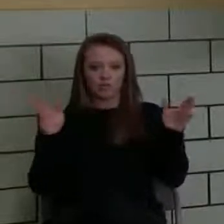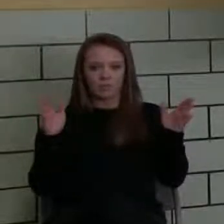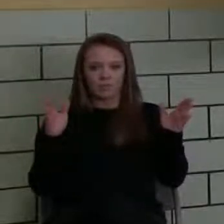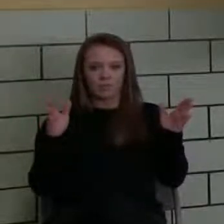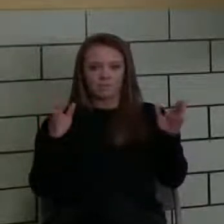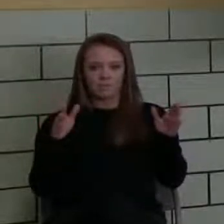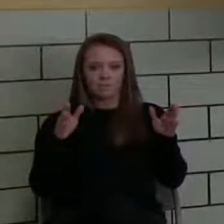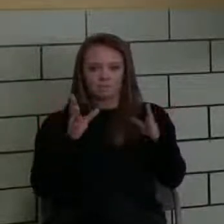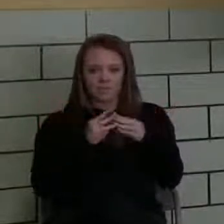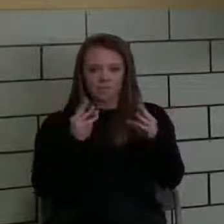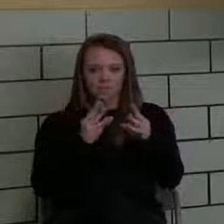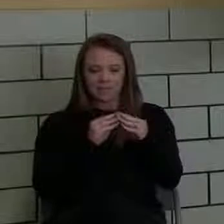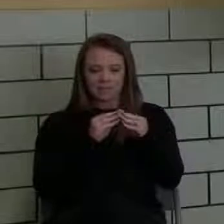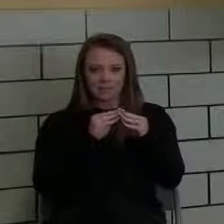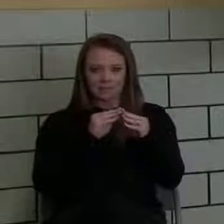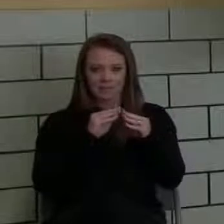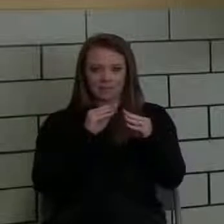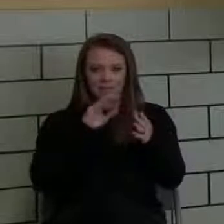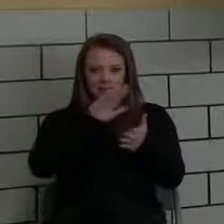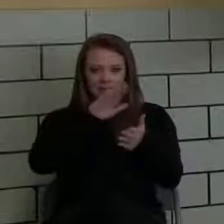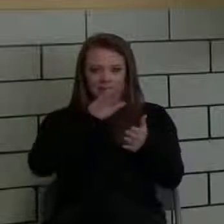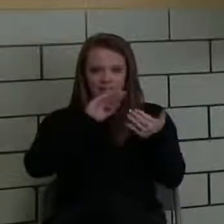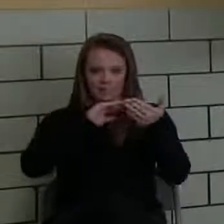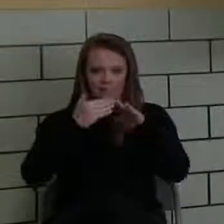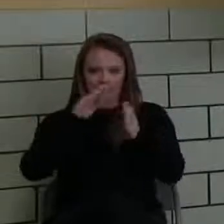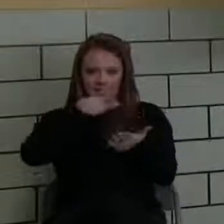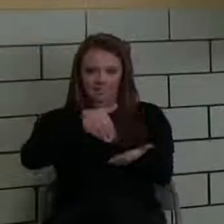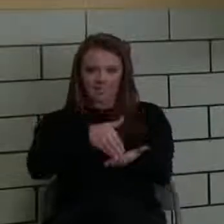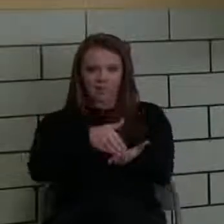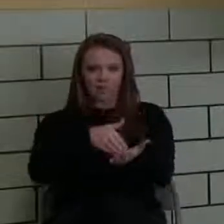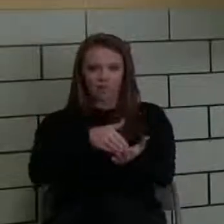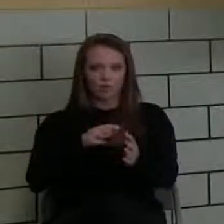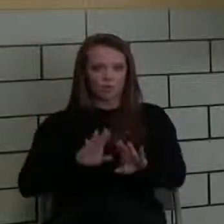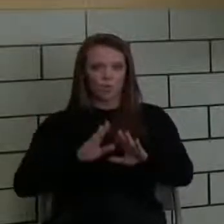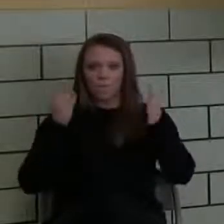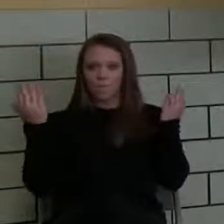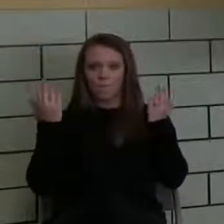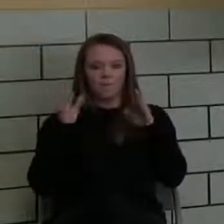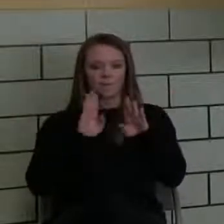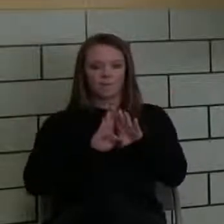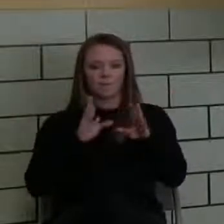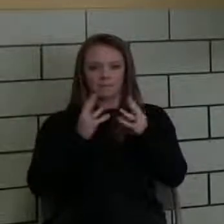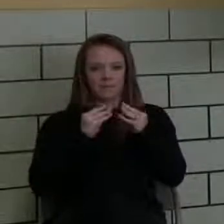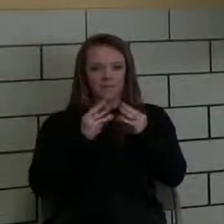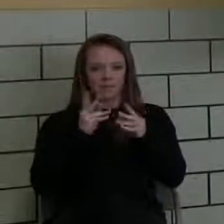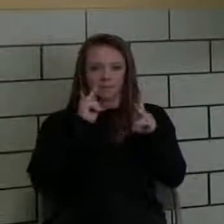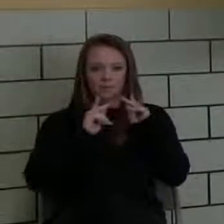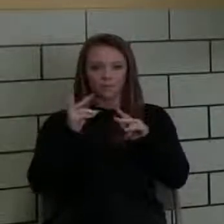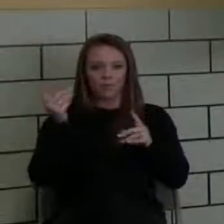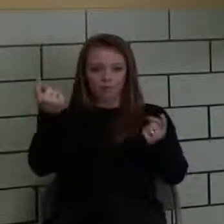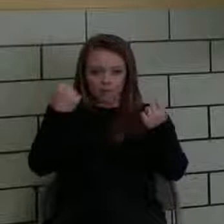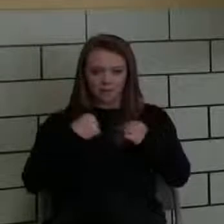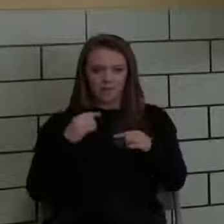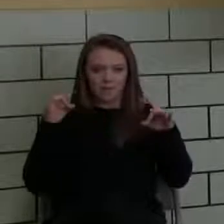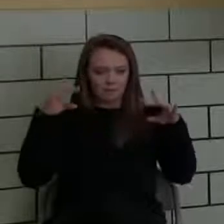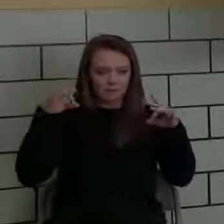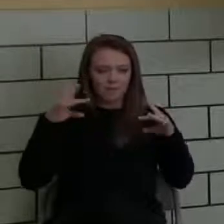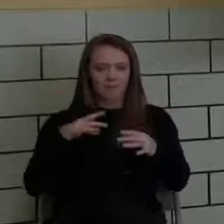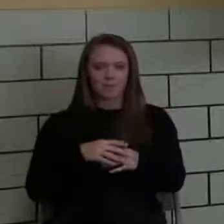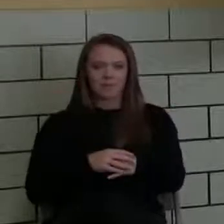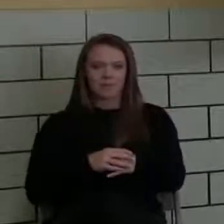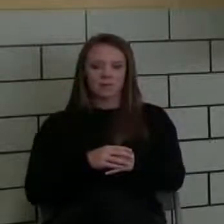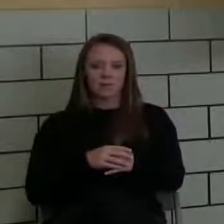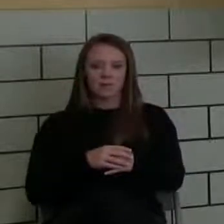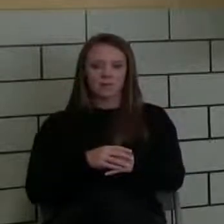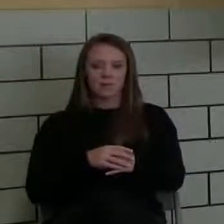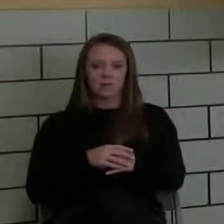City Center where we opened it up and anybody could come by and provide feedback for us. And then, of course, we've met